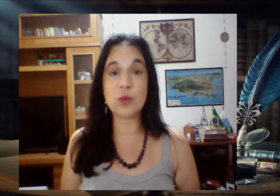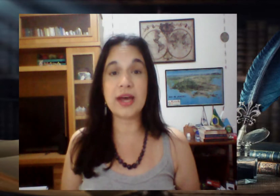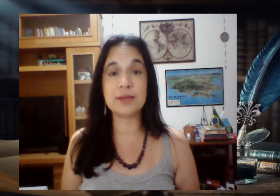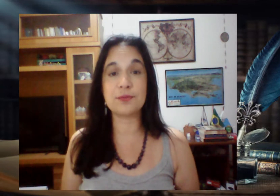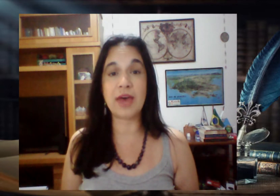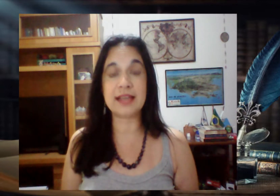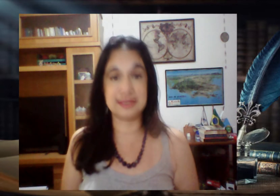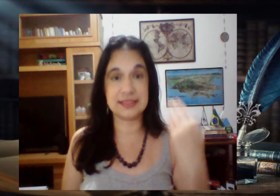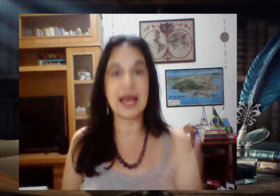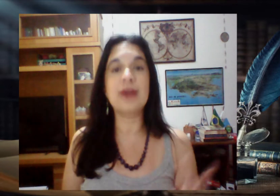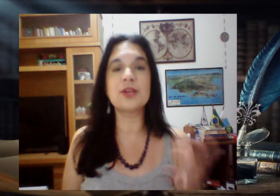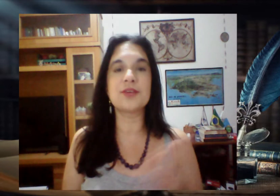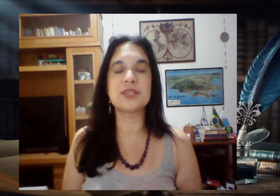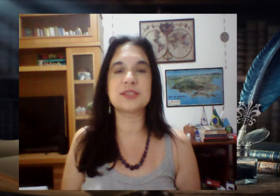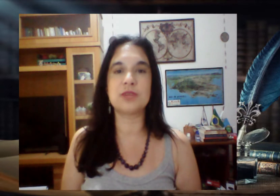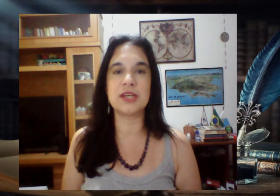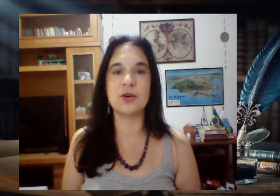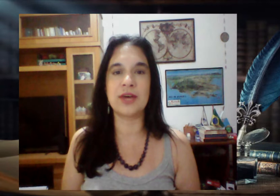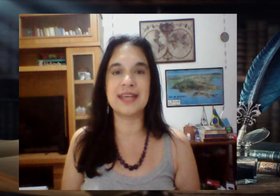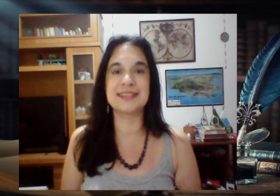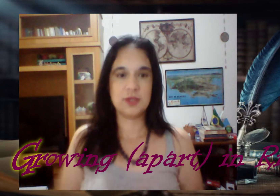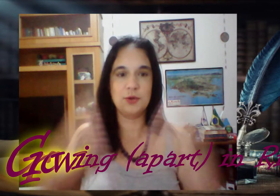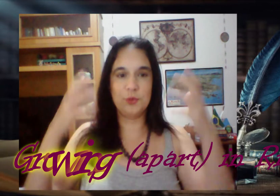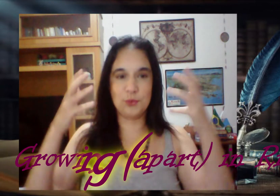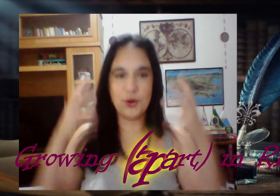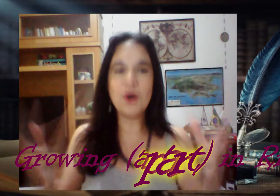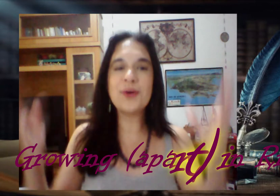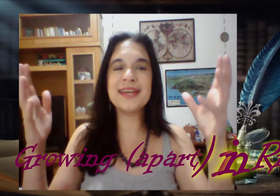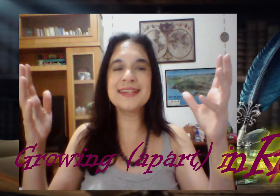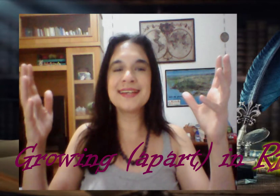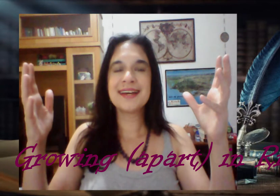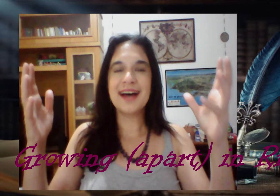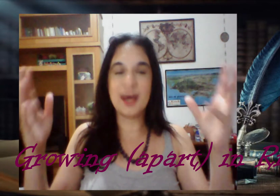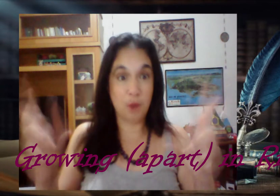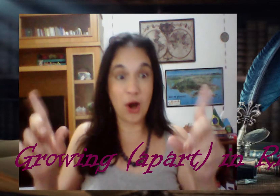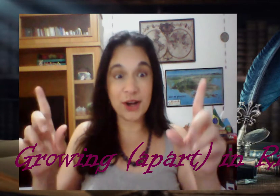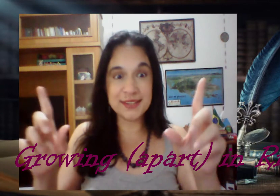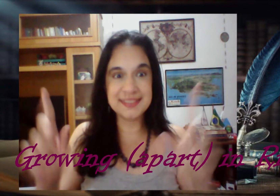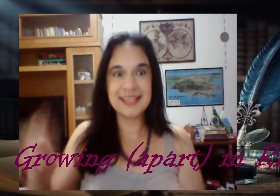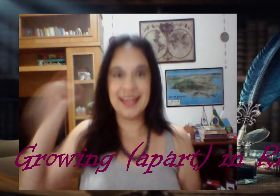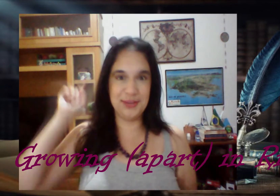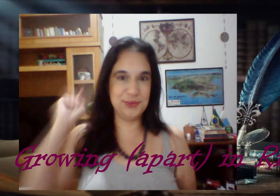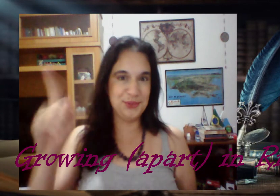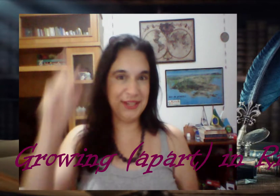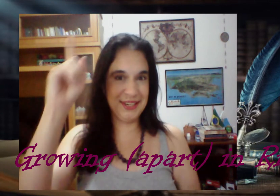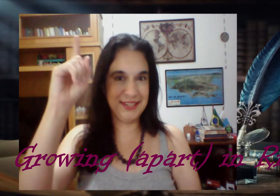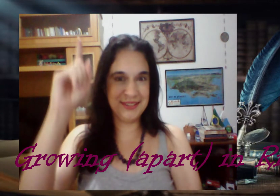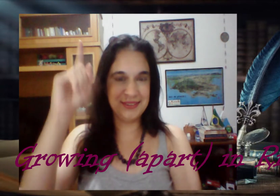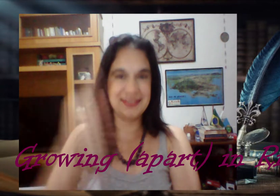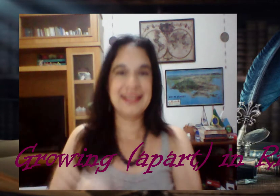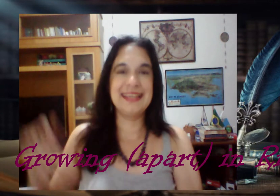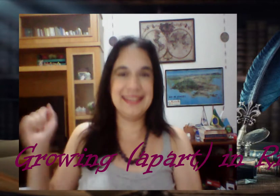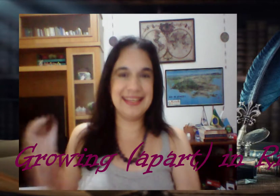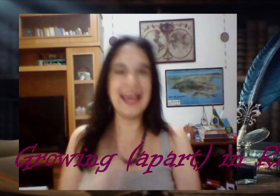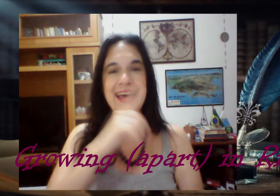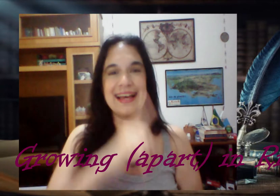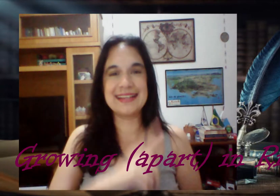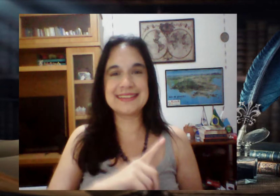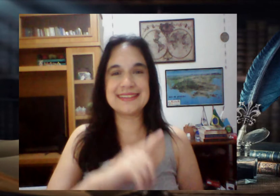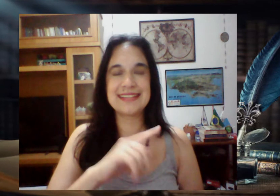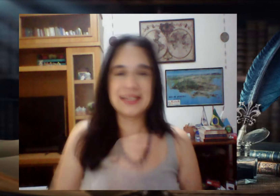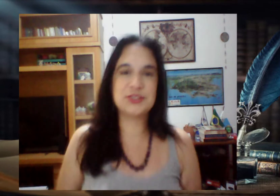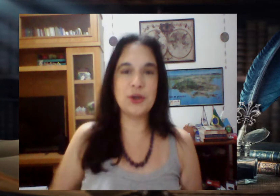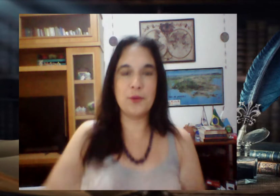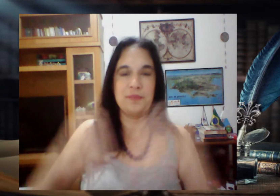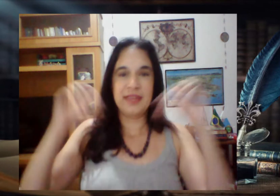This is why, in fact, the title of this video is Growing Apart in Rio.